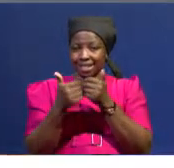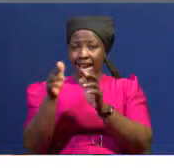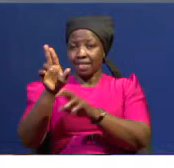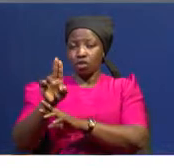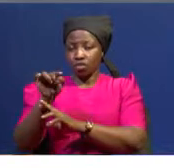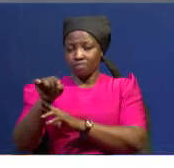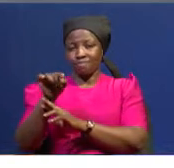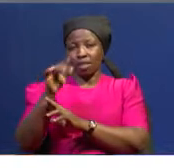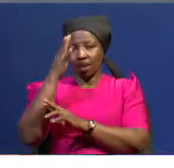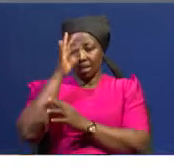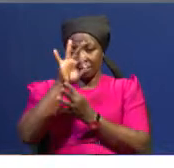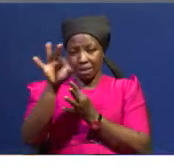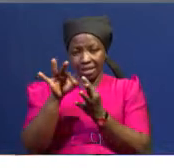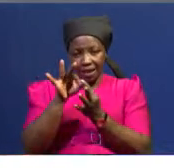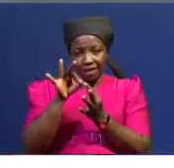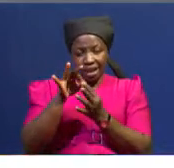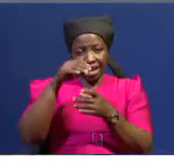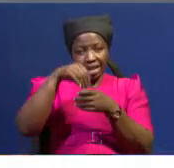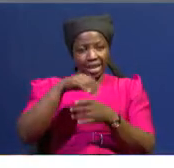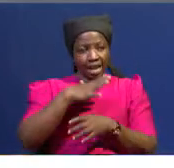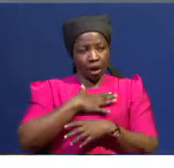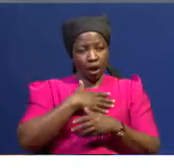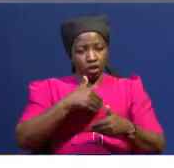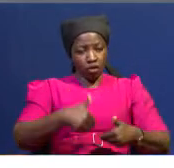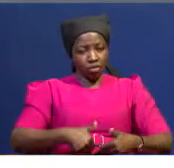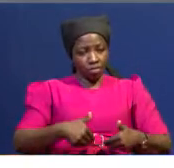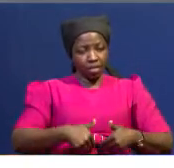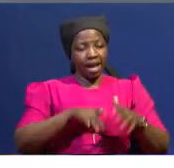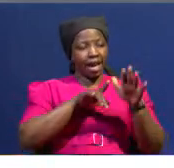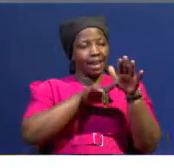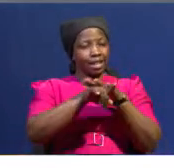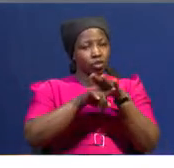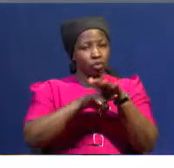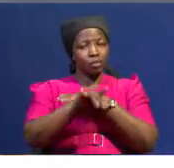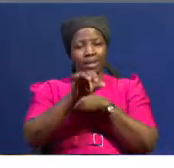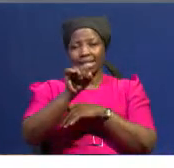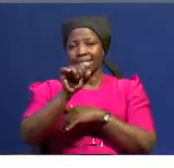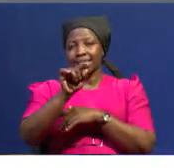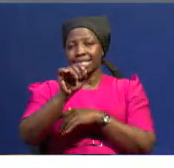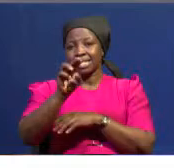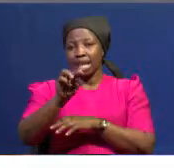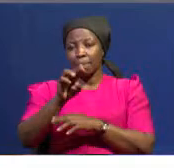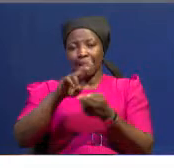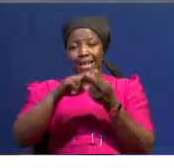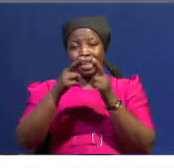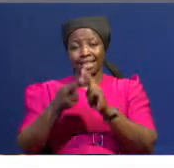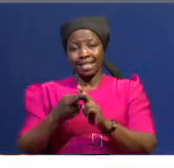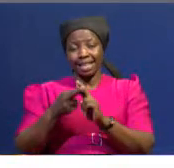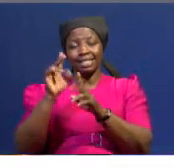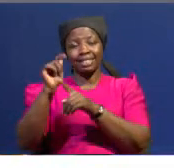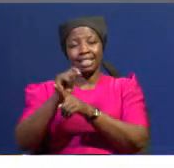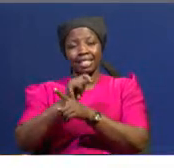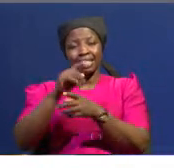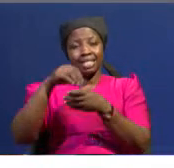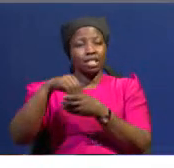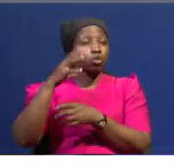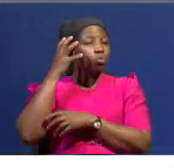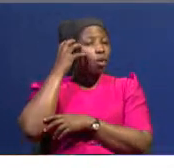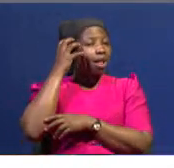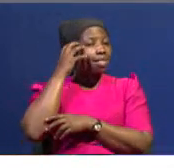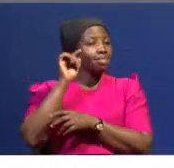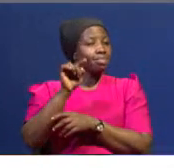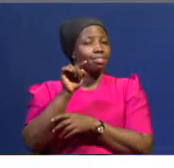particularly among our youth. Enrollments in STEM-related courses at tertiary institutions remain relatively